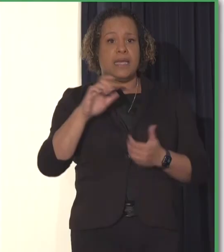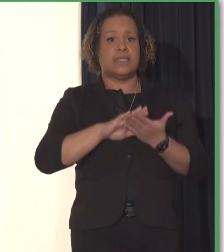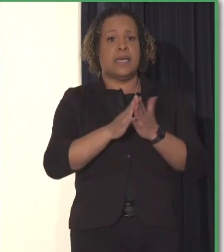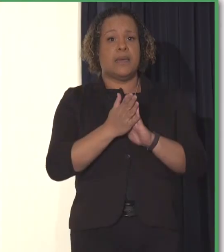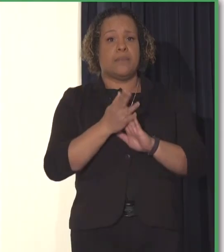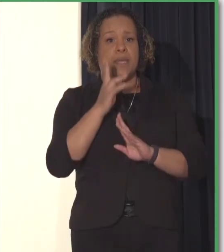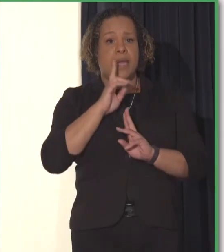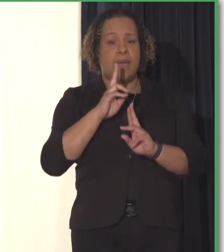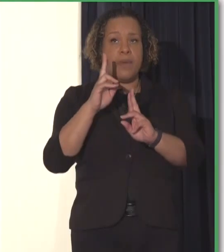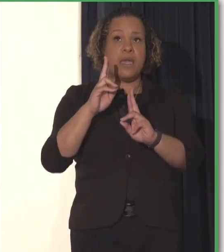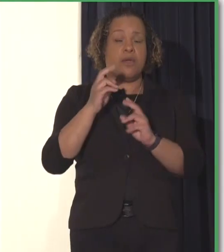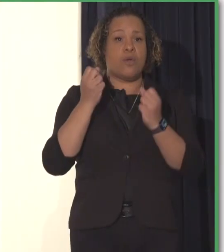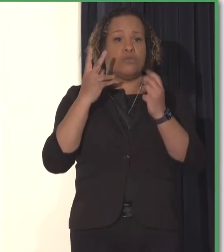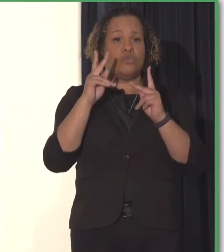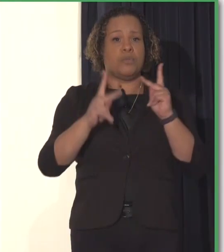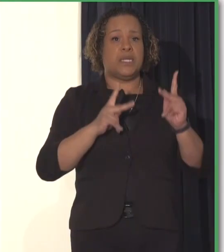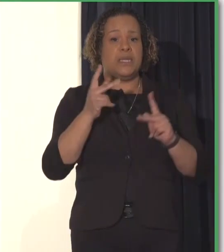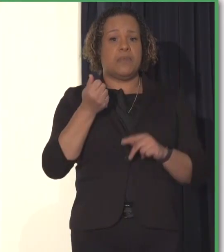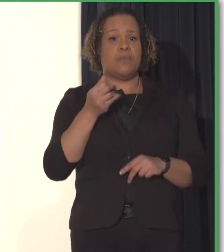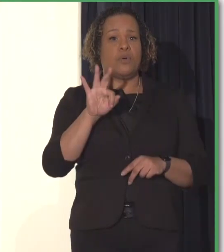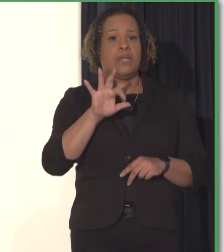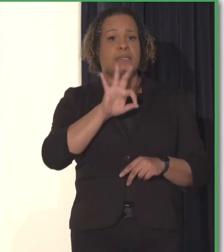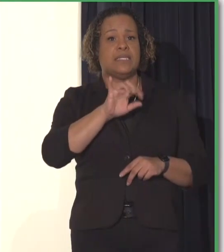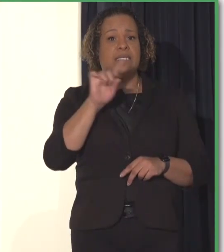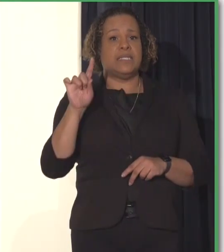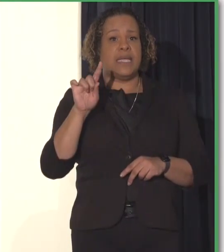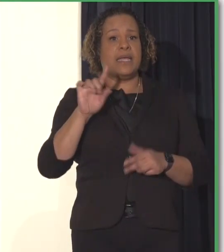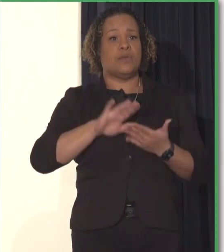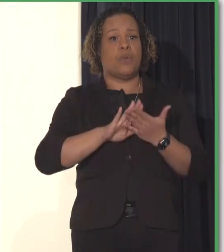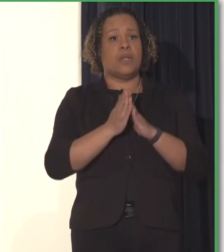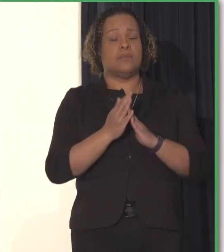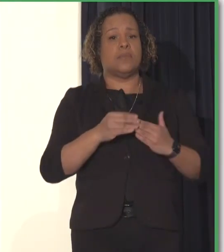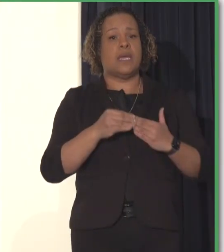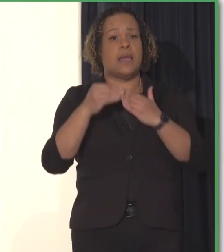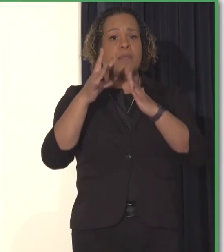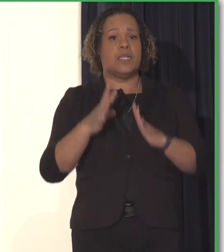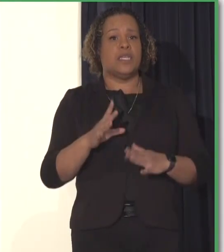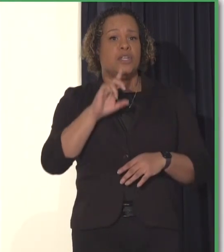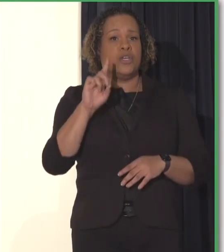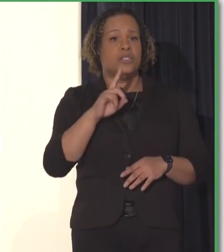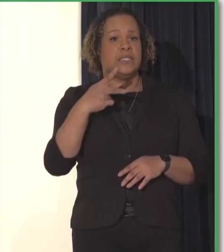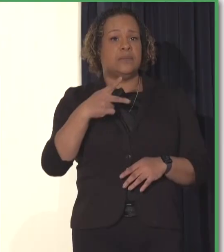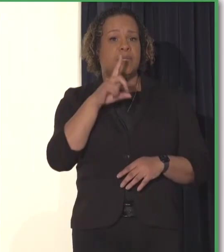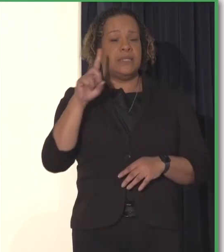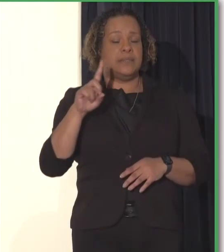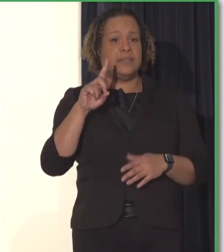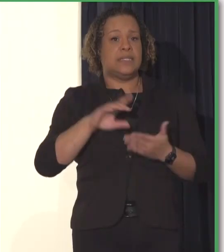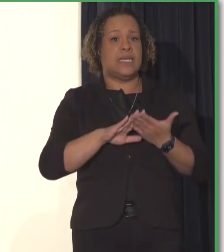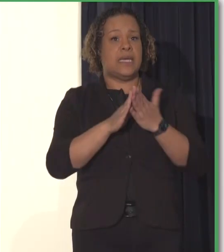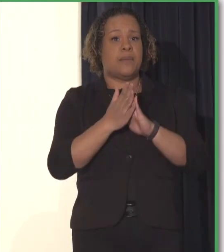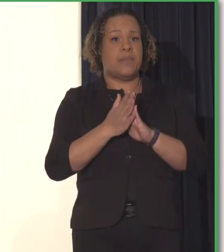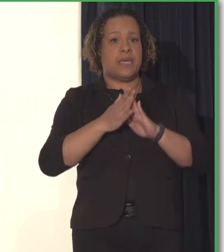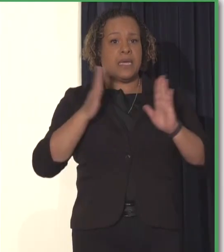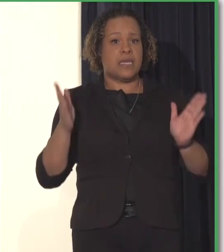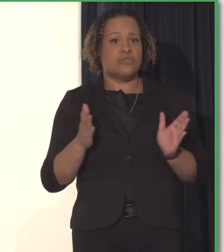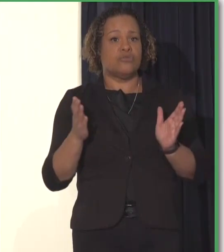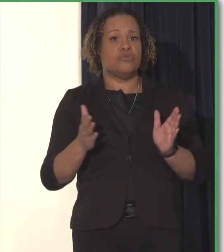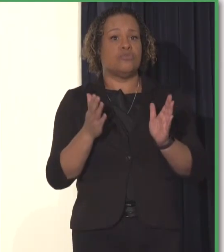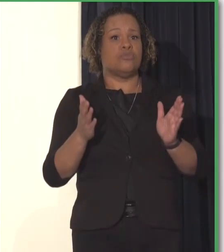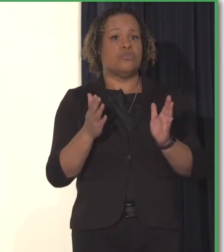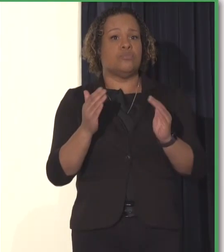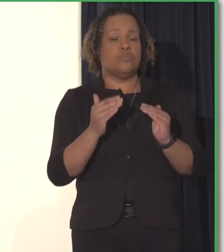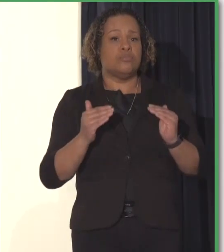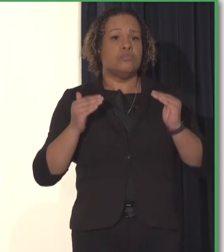in 1991 when he took leadership of the Detroit Police Department and began to steer in through